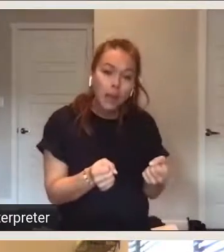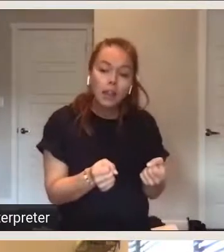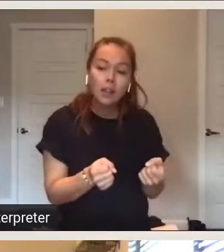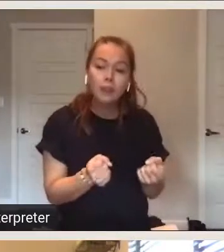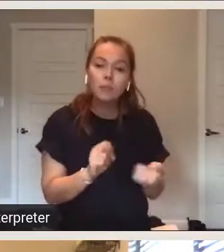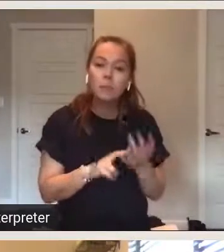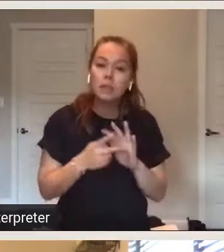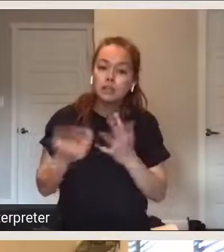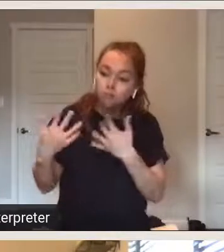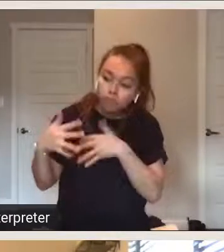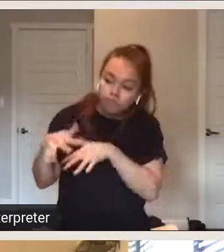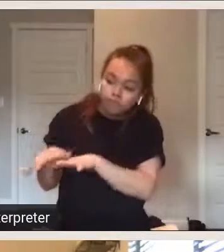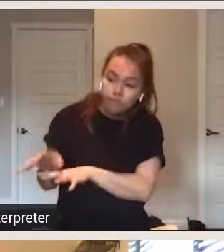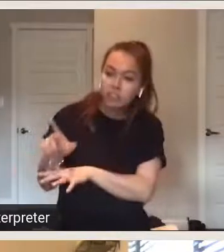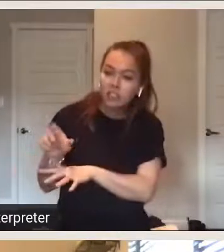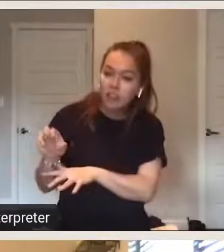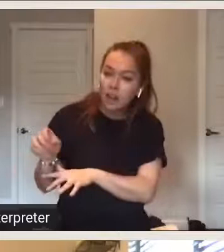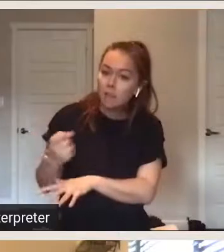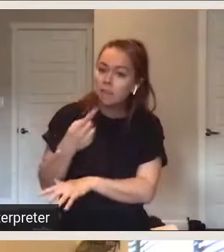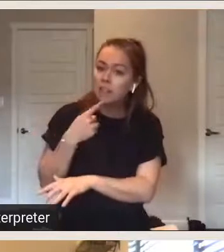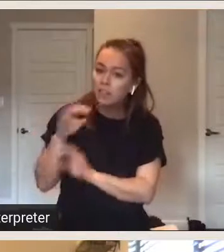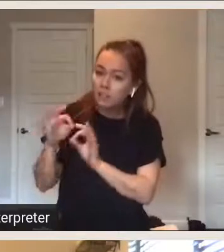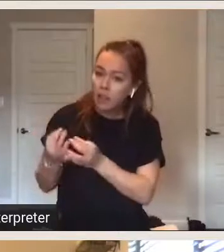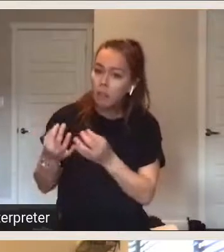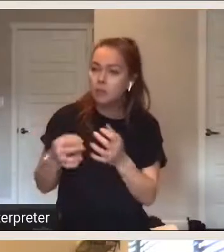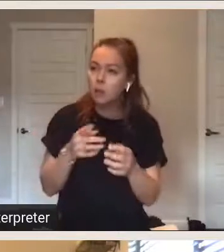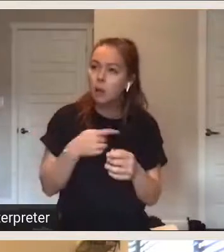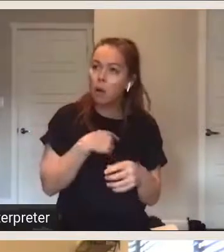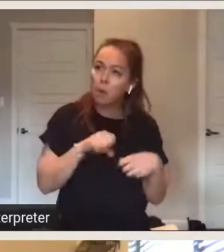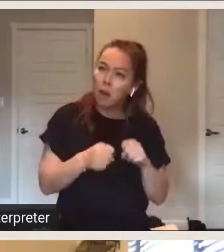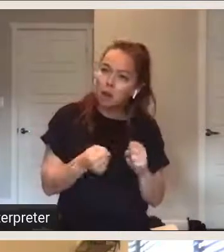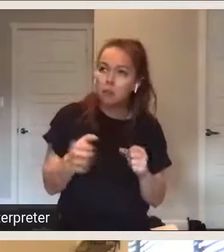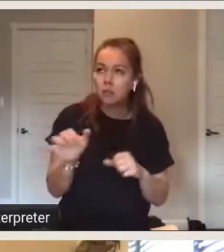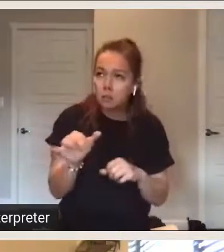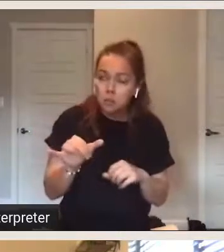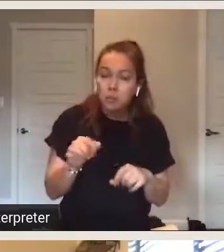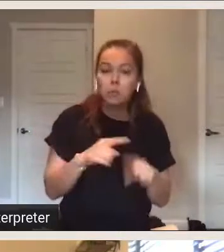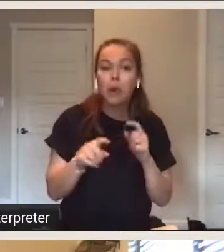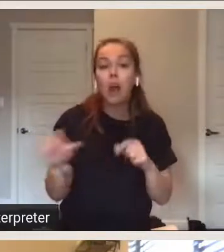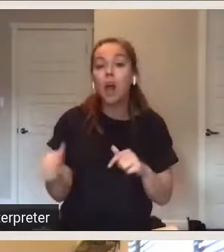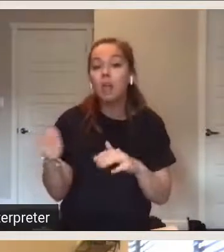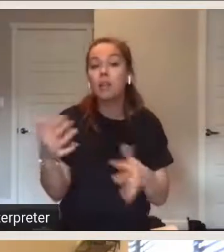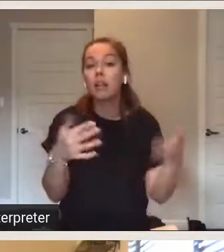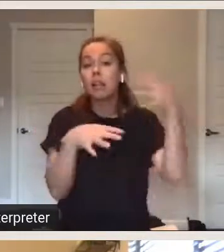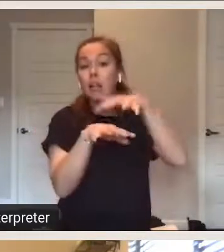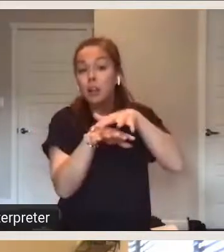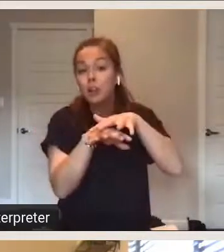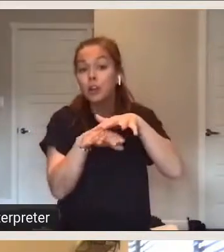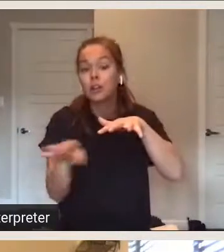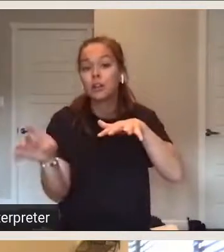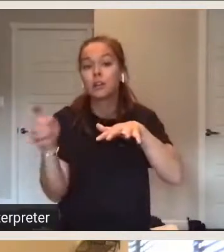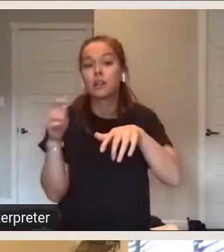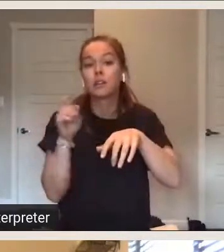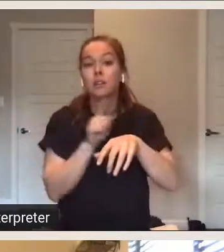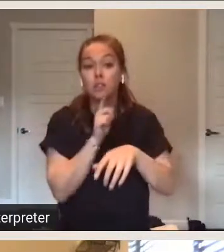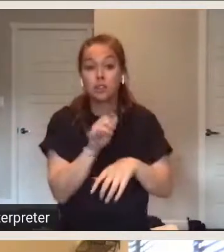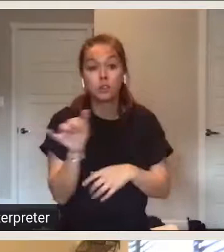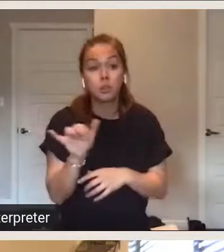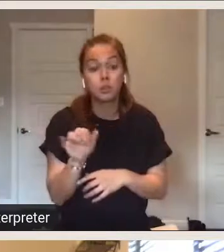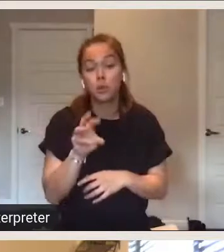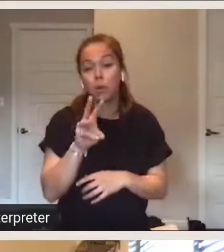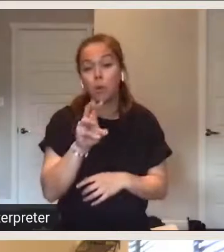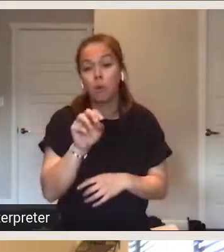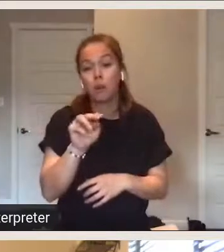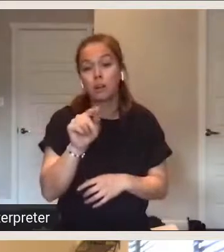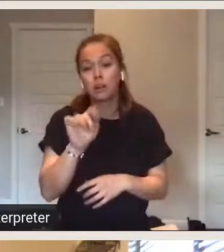missing her family. But also another layer to it is that in real life, Wanting was the ex-girlfriend